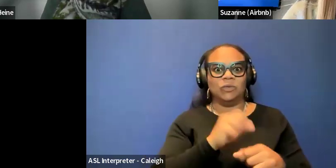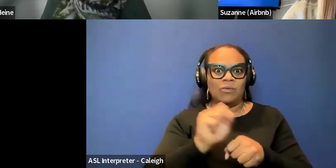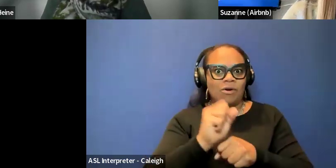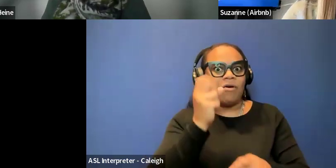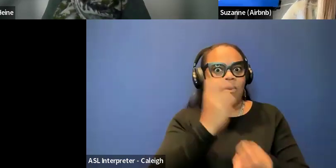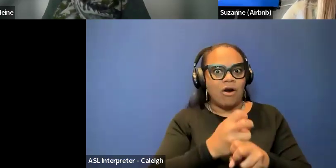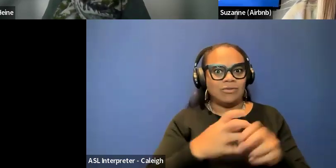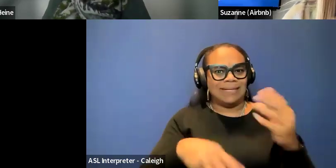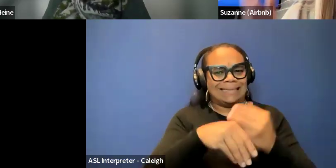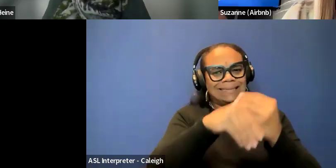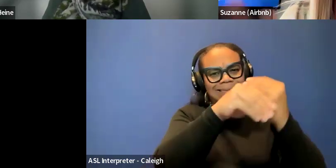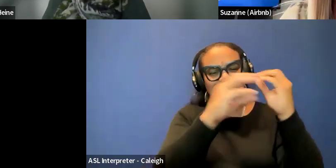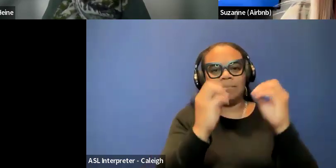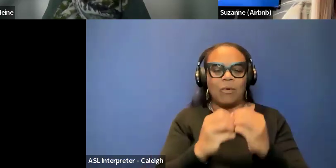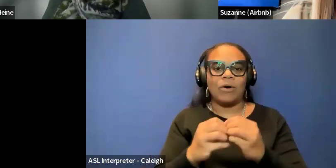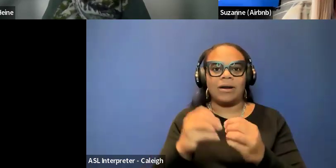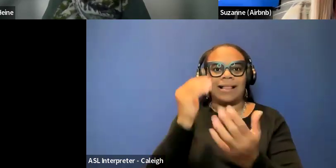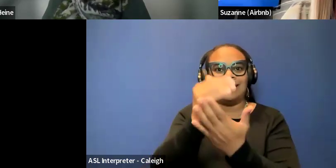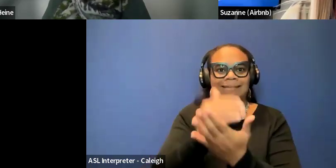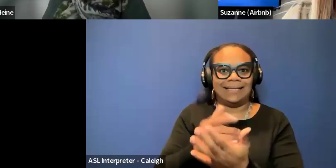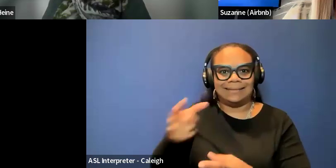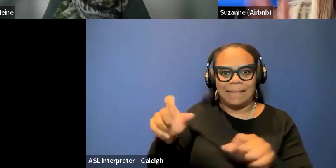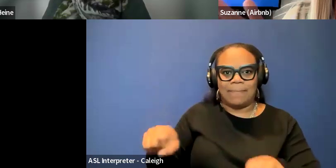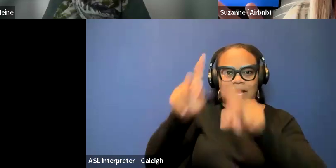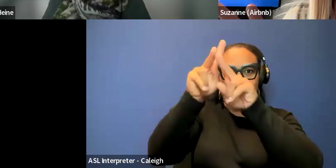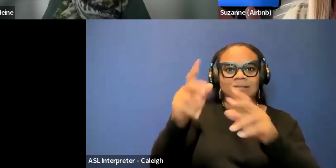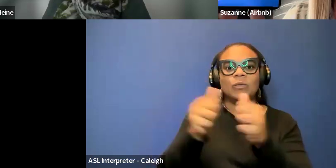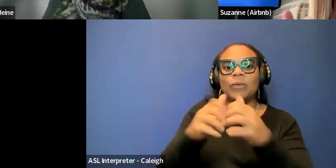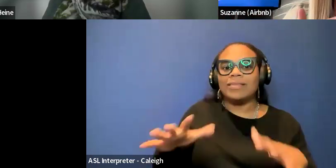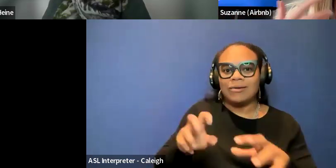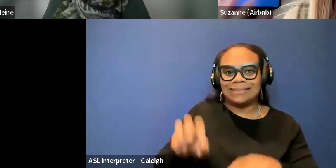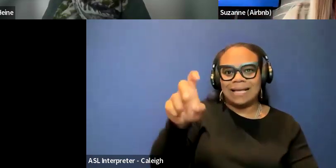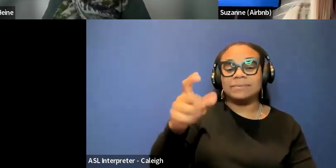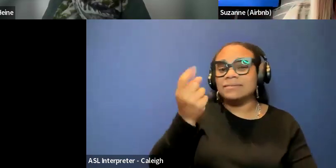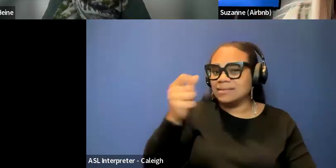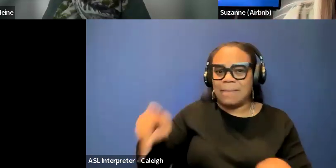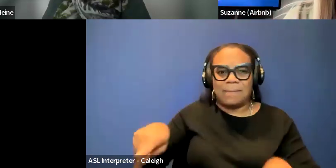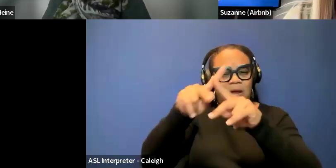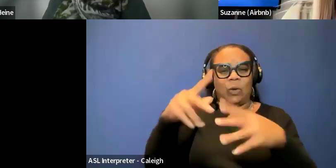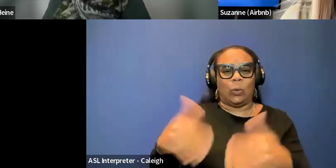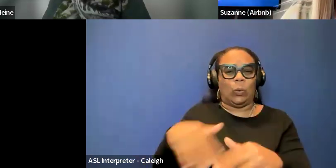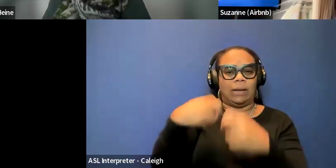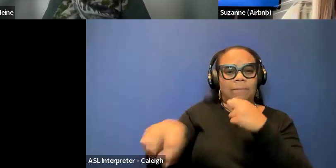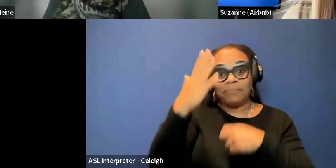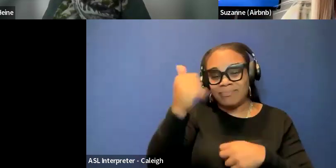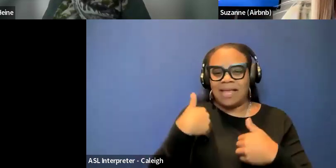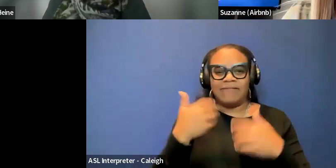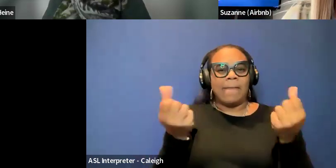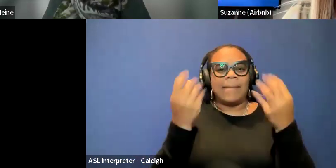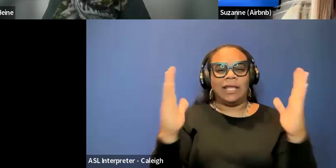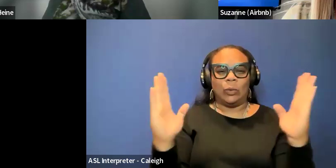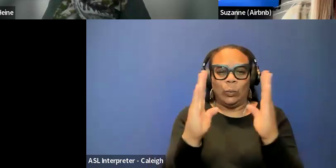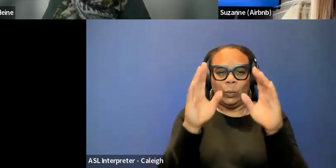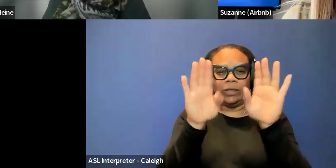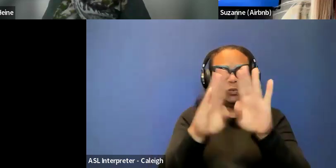step-free listings in Paris. Paris is a very challenging city, has very narrow doorways, it has very tiny elevators. And so we conducted